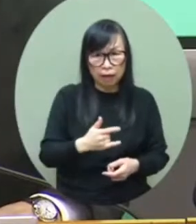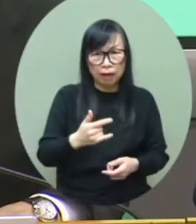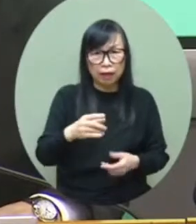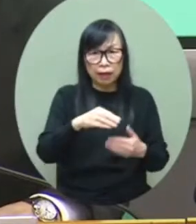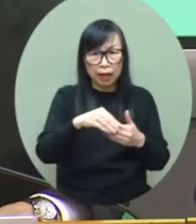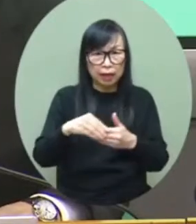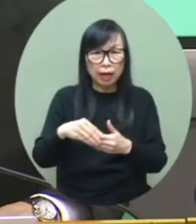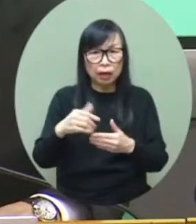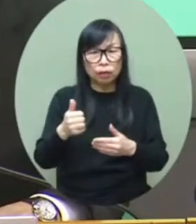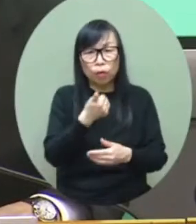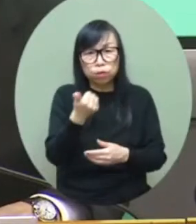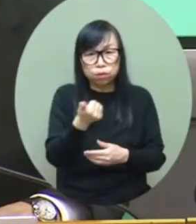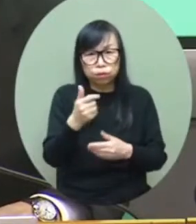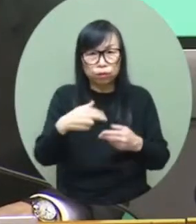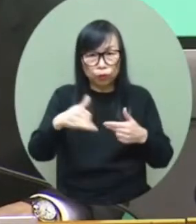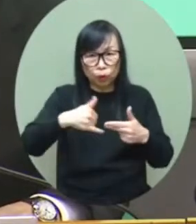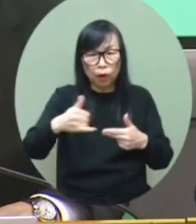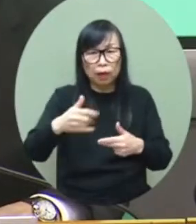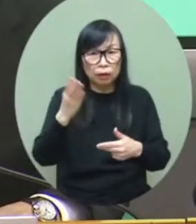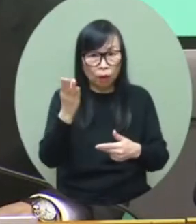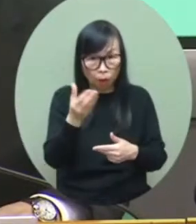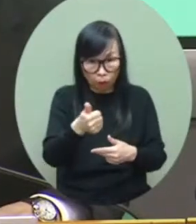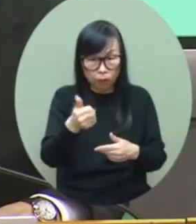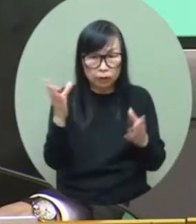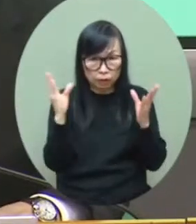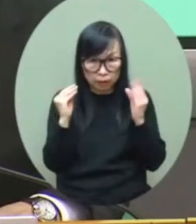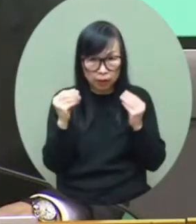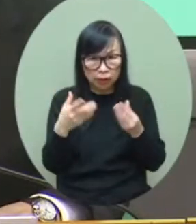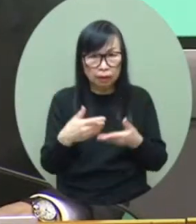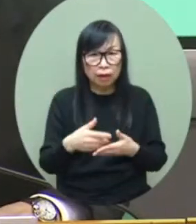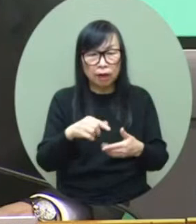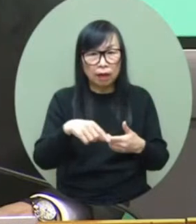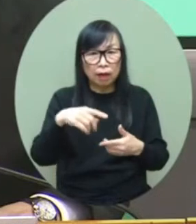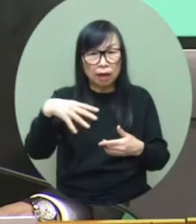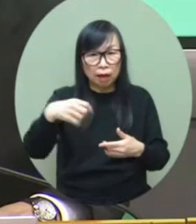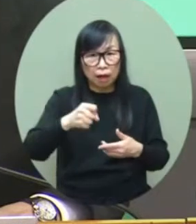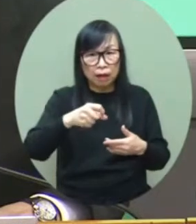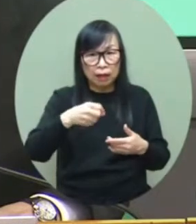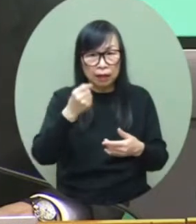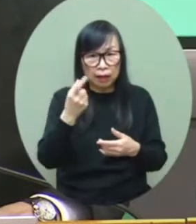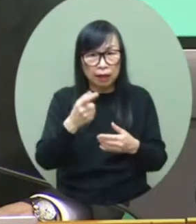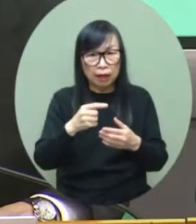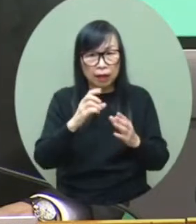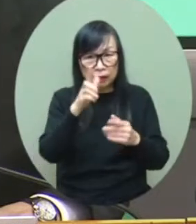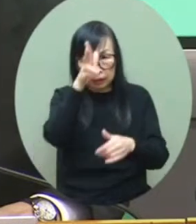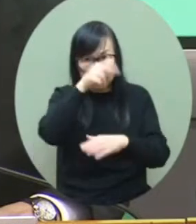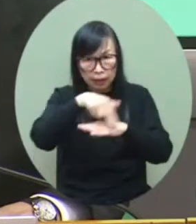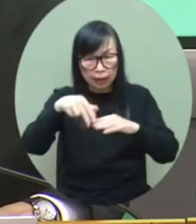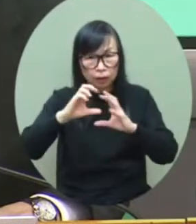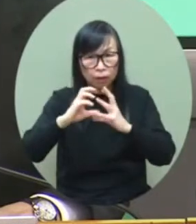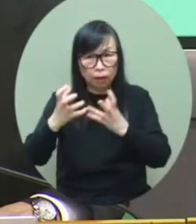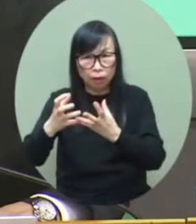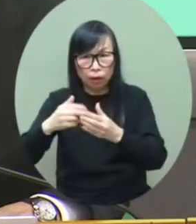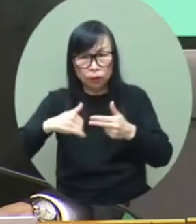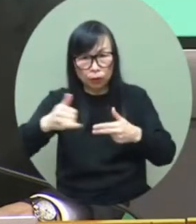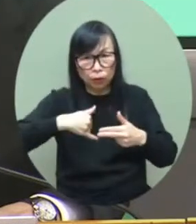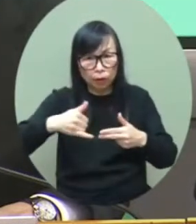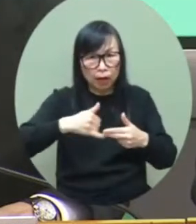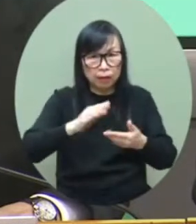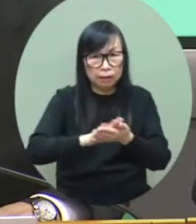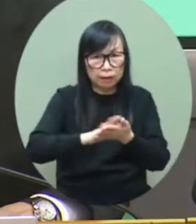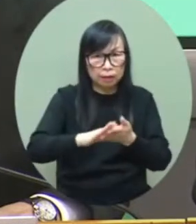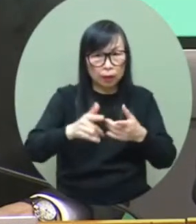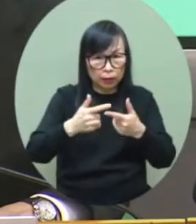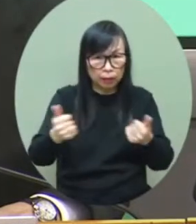Monday. Now, after the chief executive returned from Beijing at the end of the year and brought back news of resumption of travel,